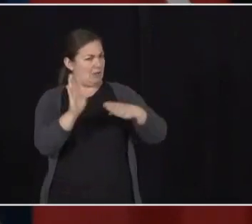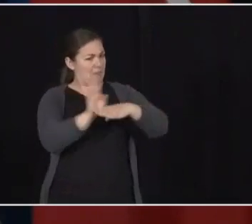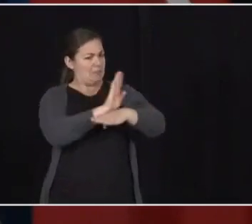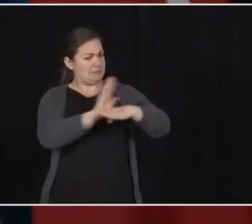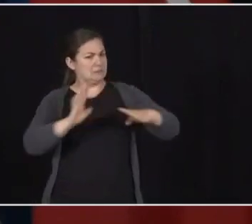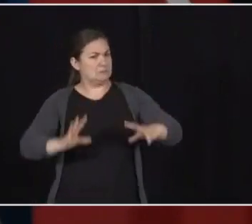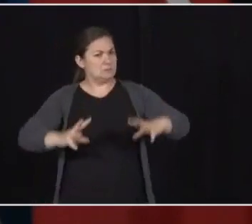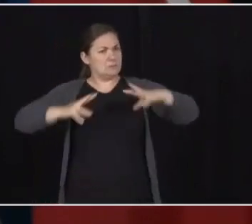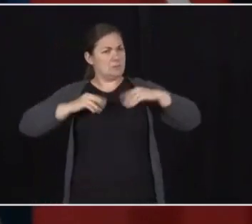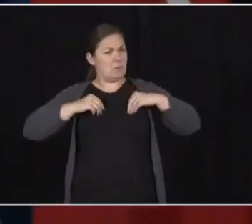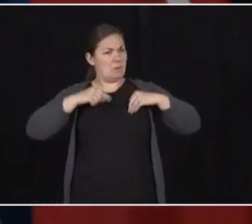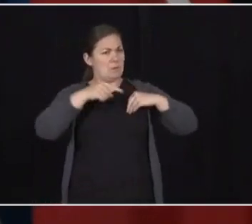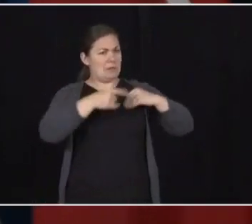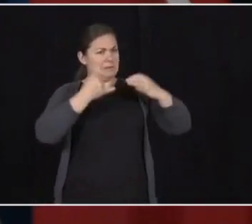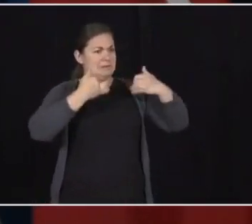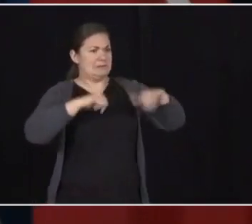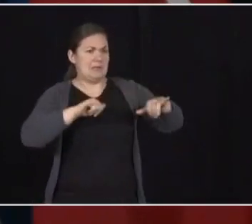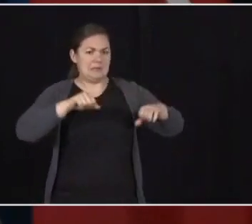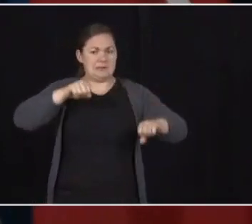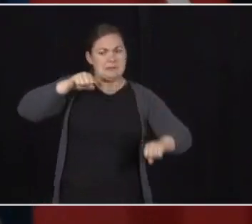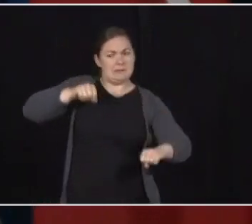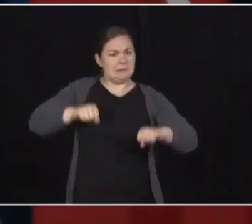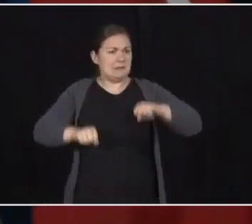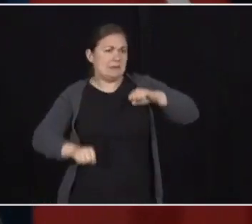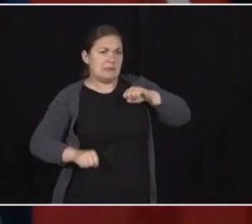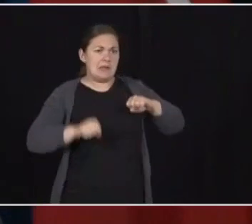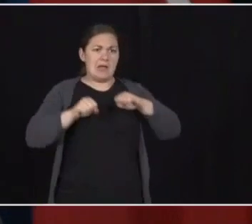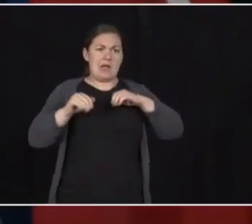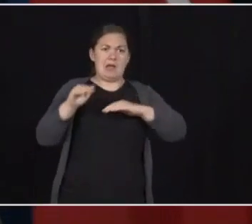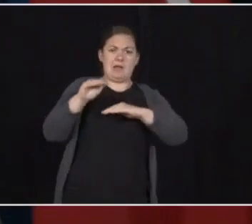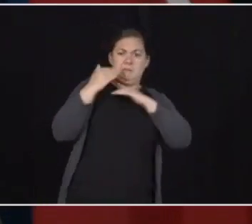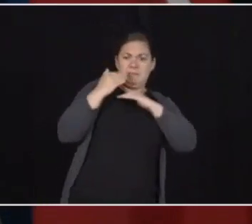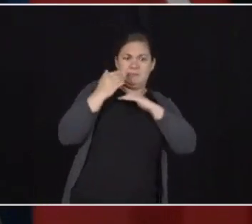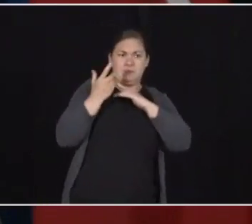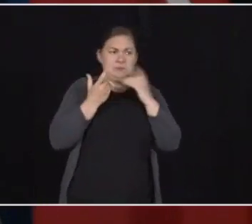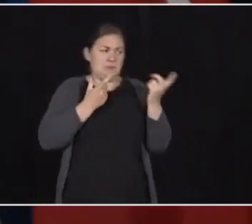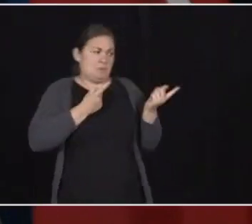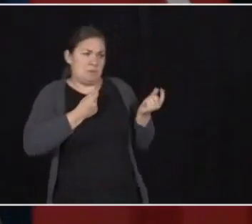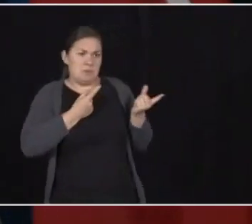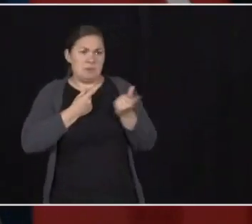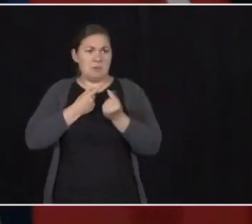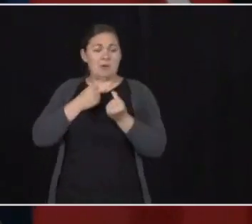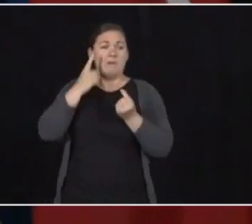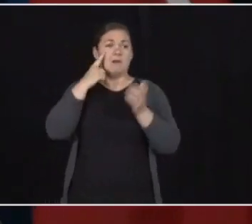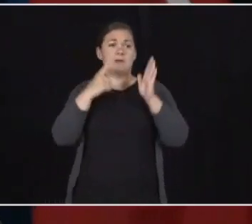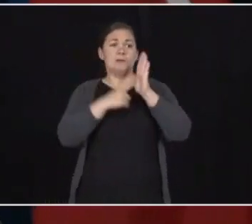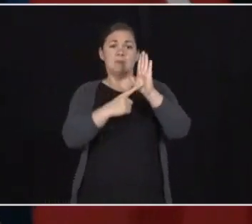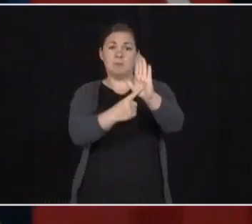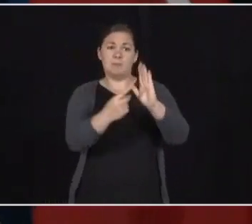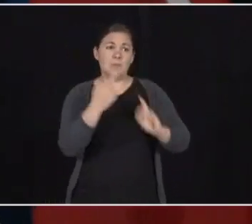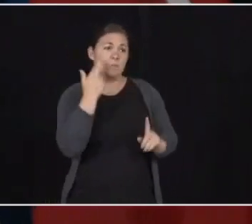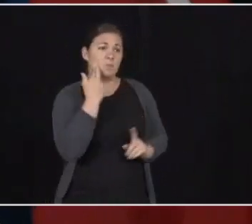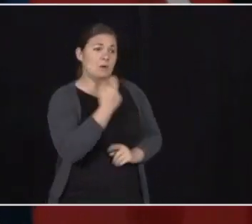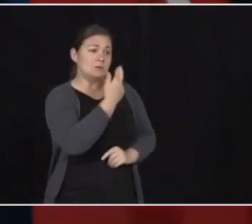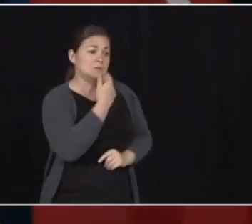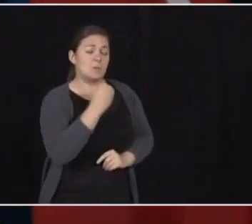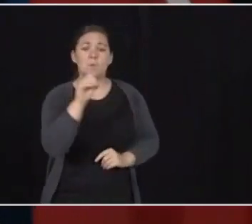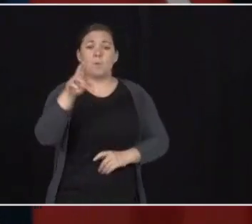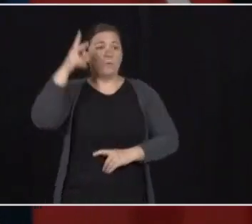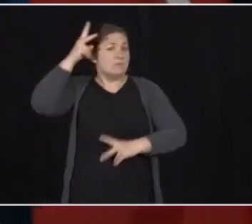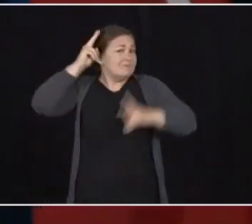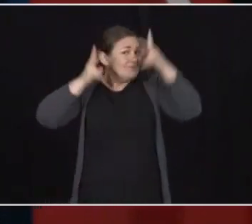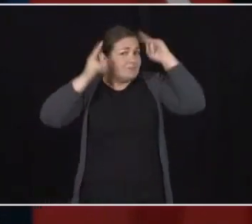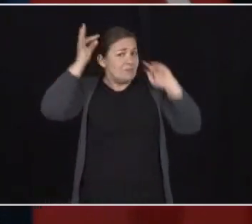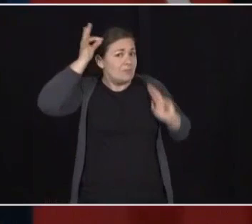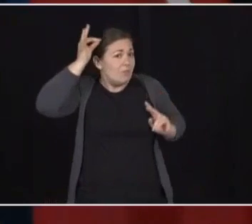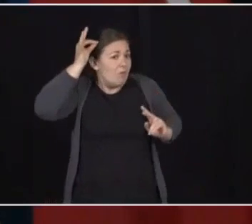many questions over certain restrictions. And I'm just curious that for that restaurant owner, that salon owner who have made those